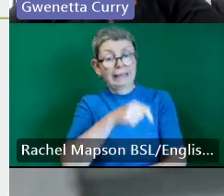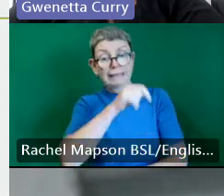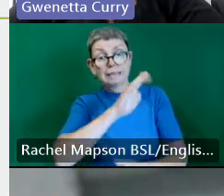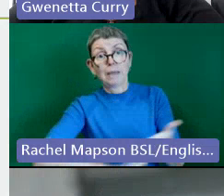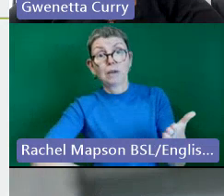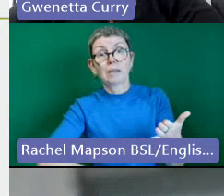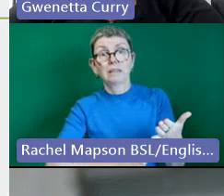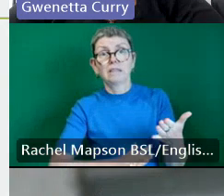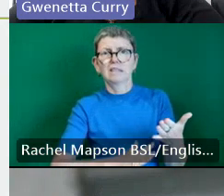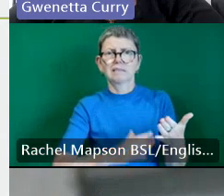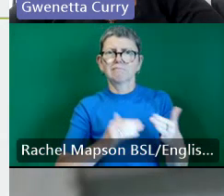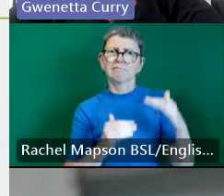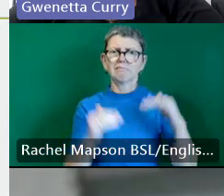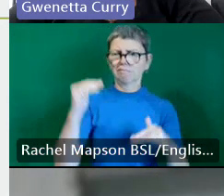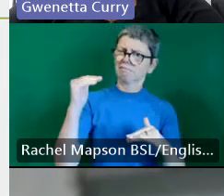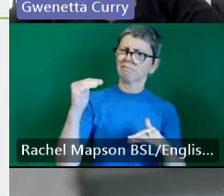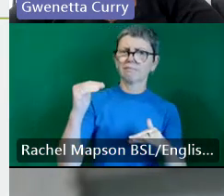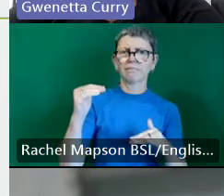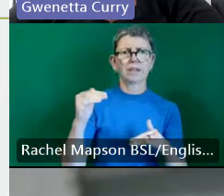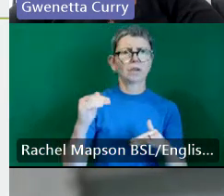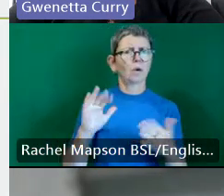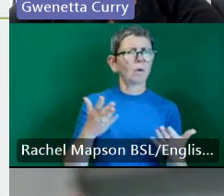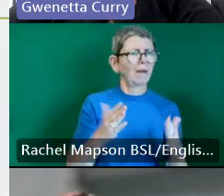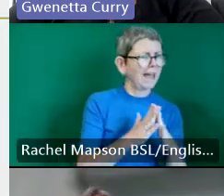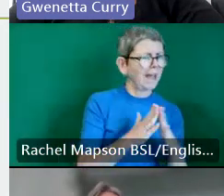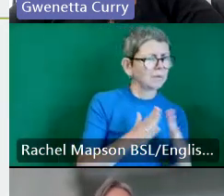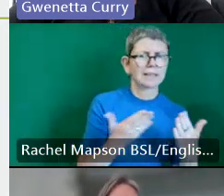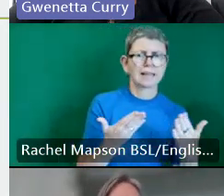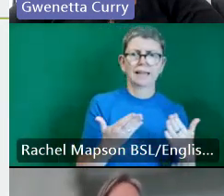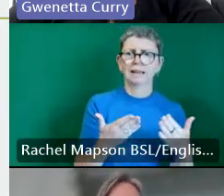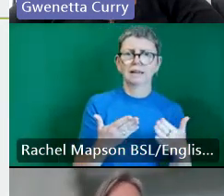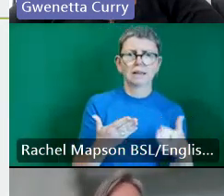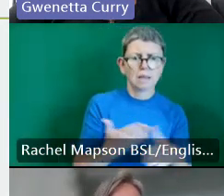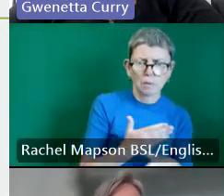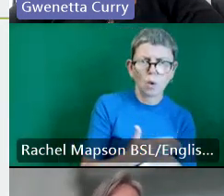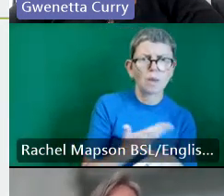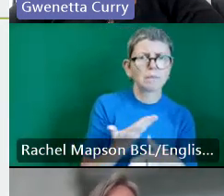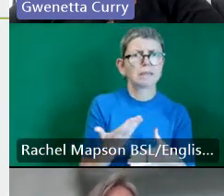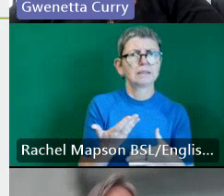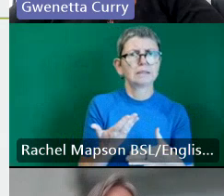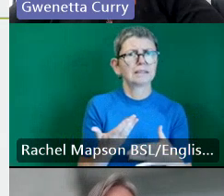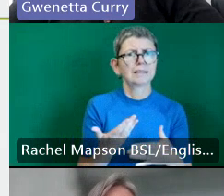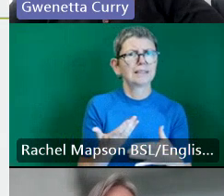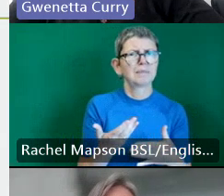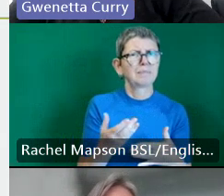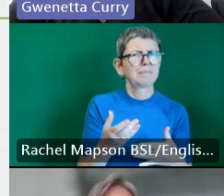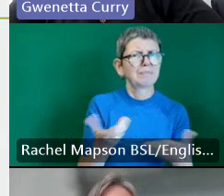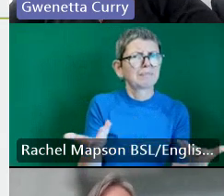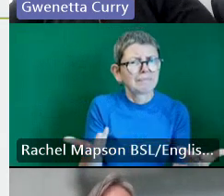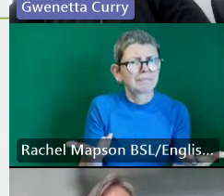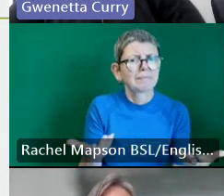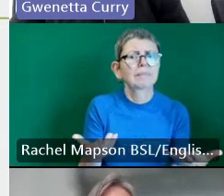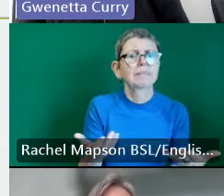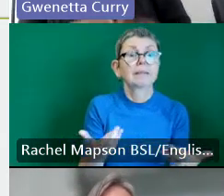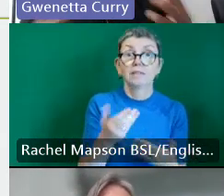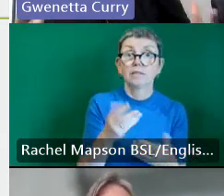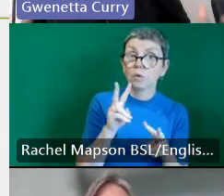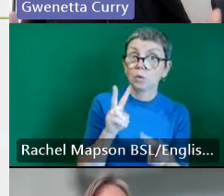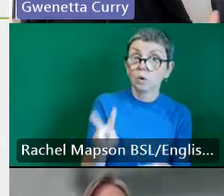covert racism, denying employment, housing loans, limiting admission of people of color. If you look across the